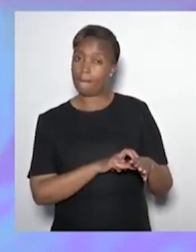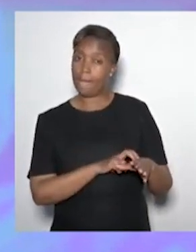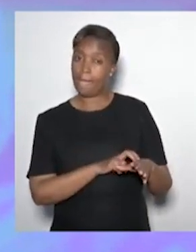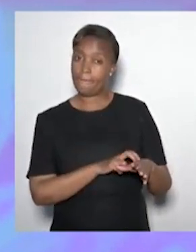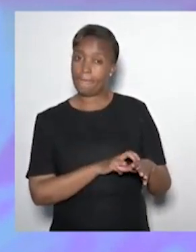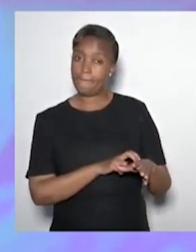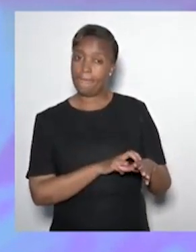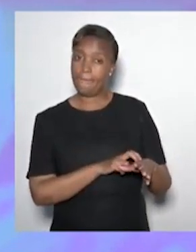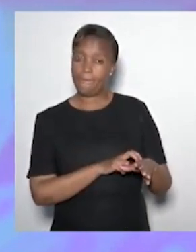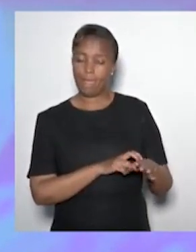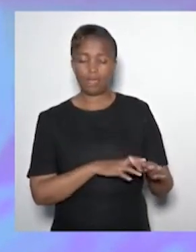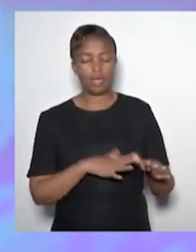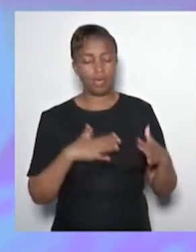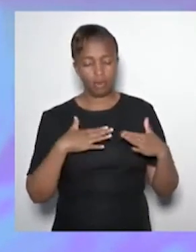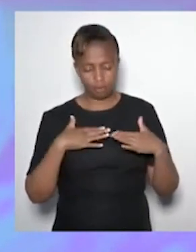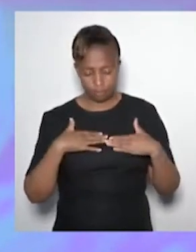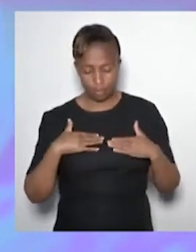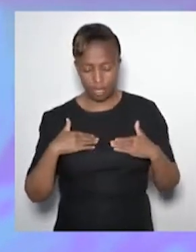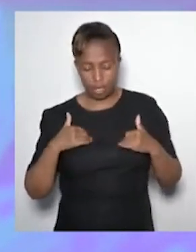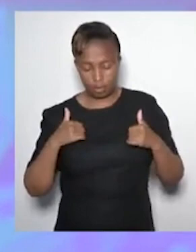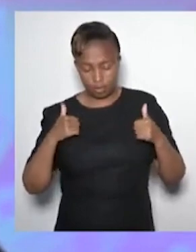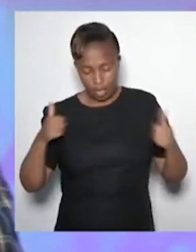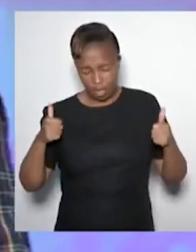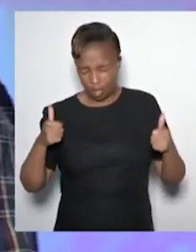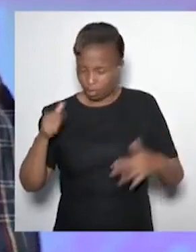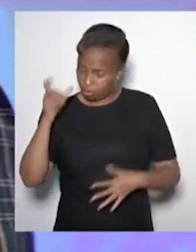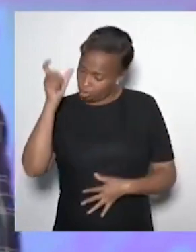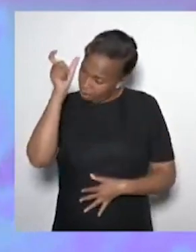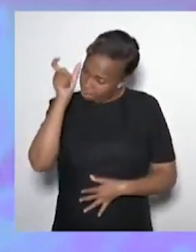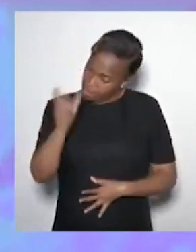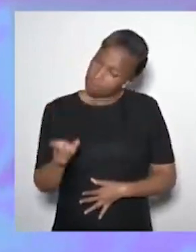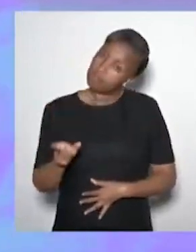a healed person.